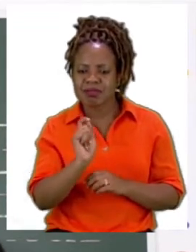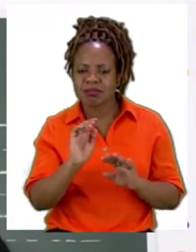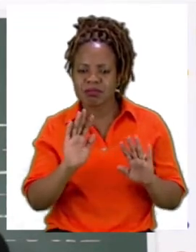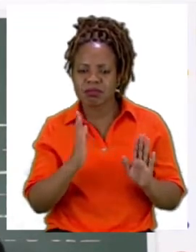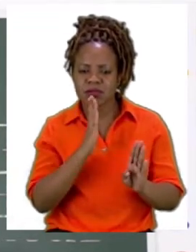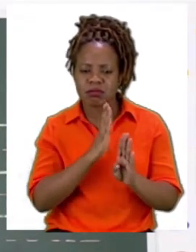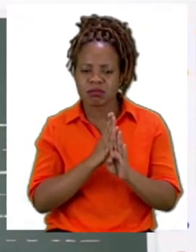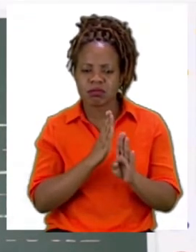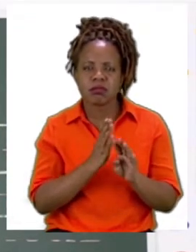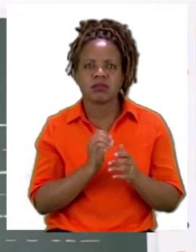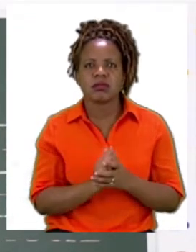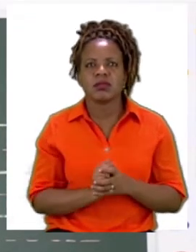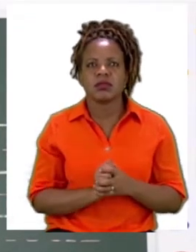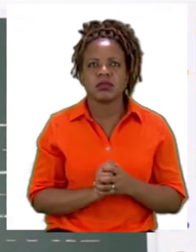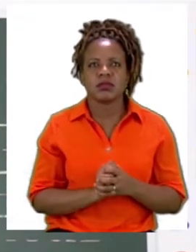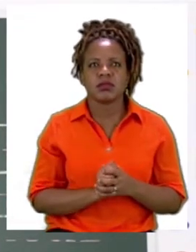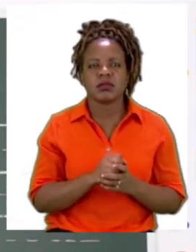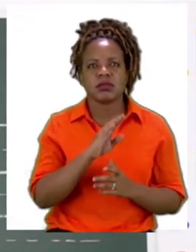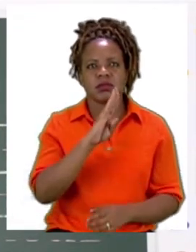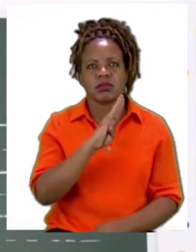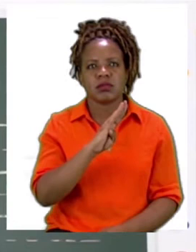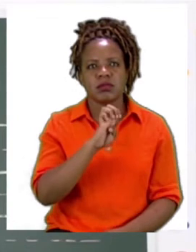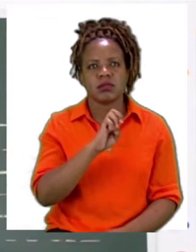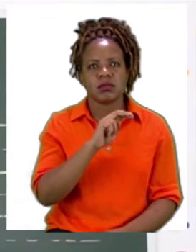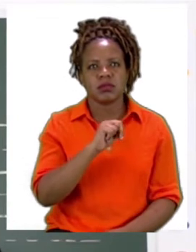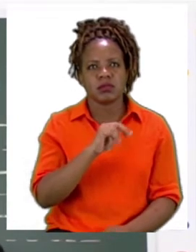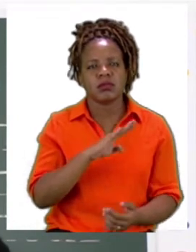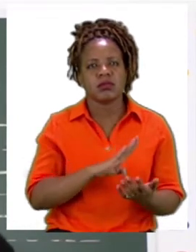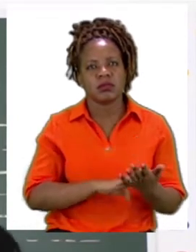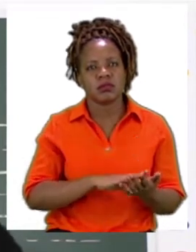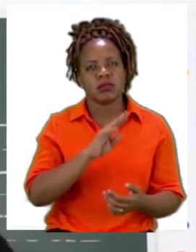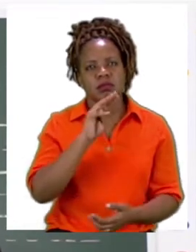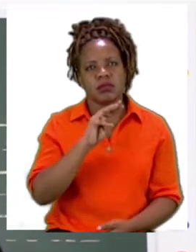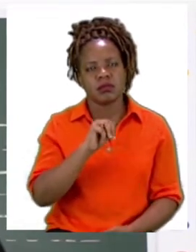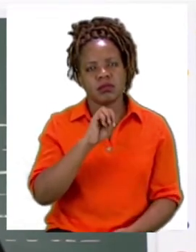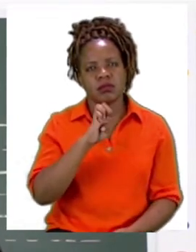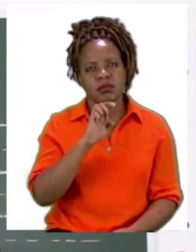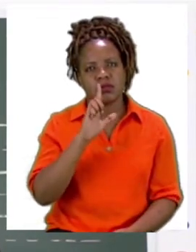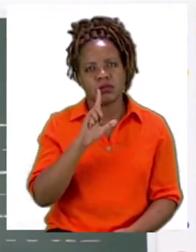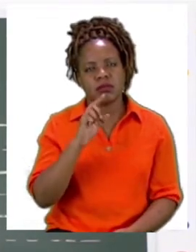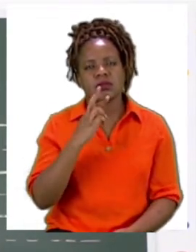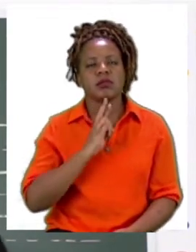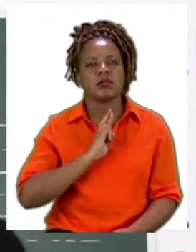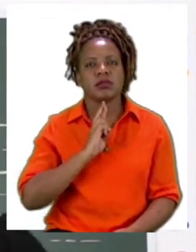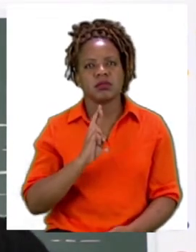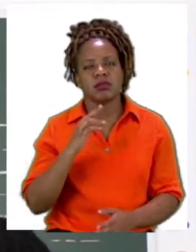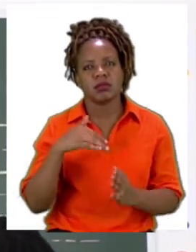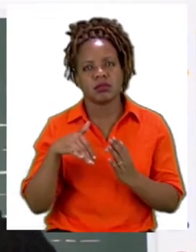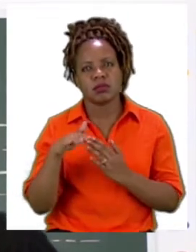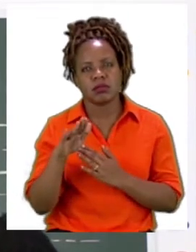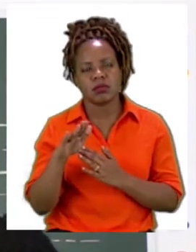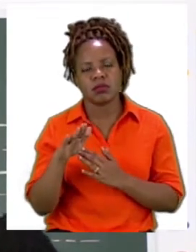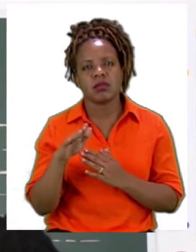the top line. So we have said Ben and Mel are going on a